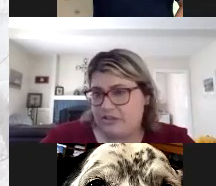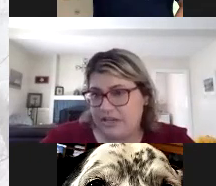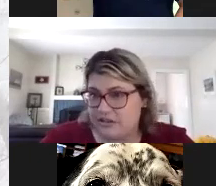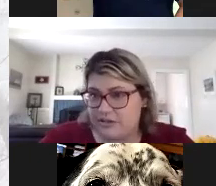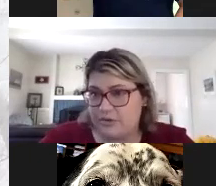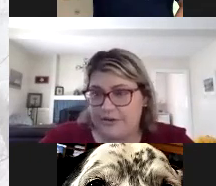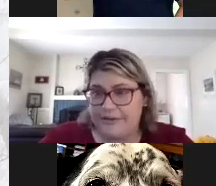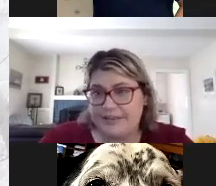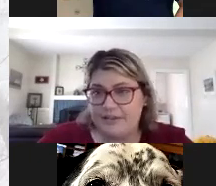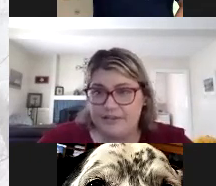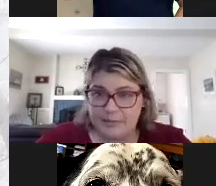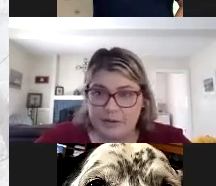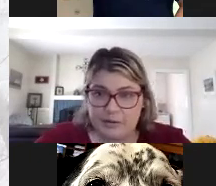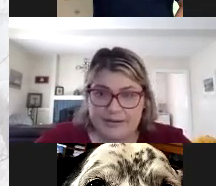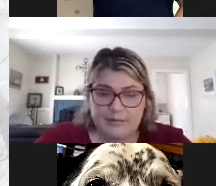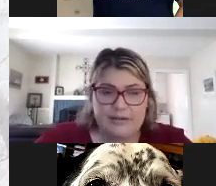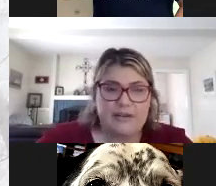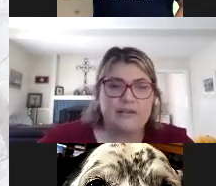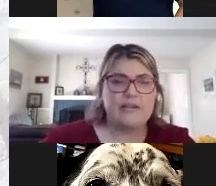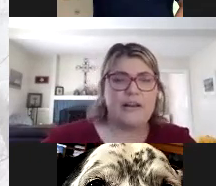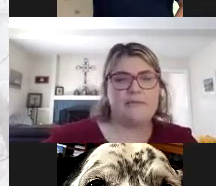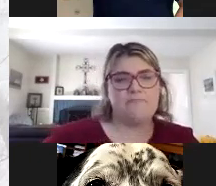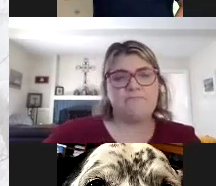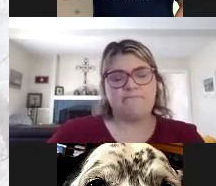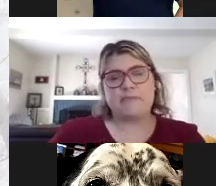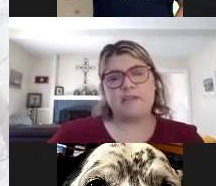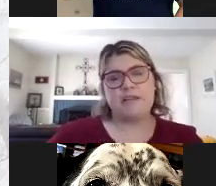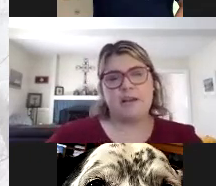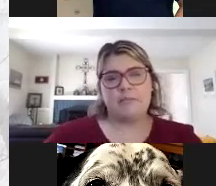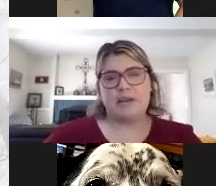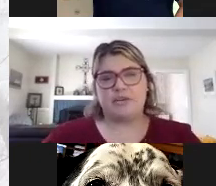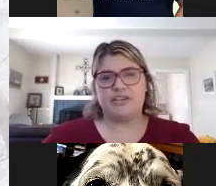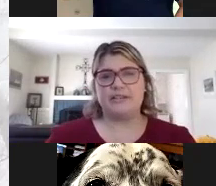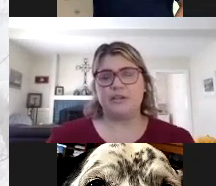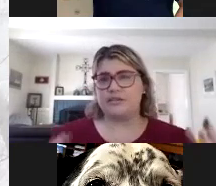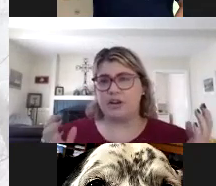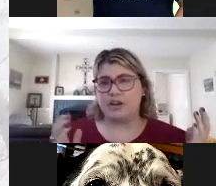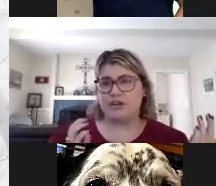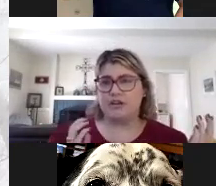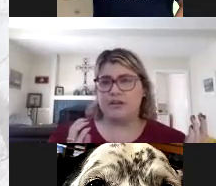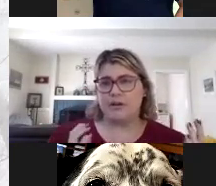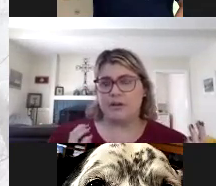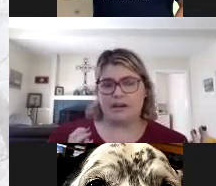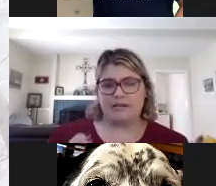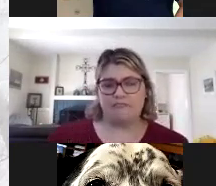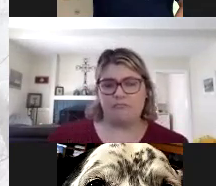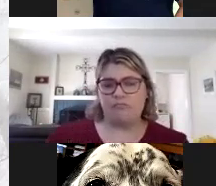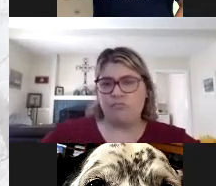a quality education regardless of their zip code. That's one of their big pushes, and those are all